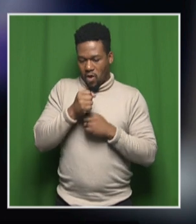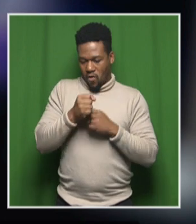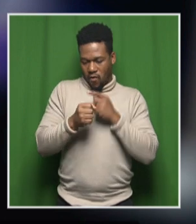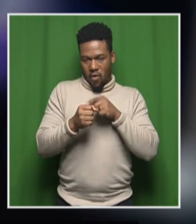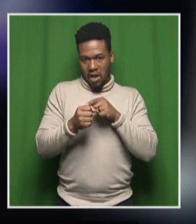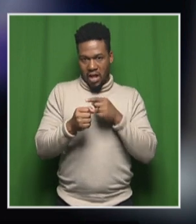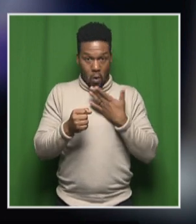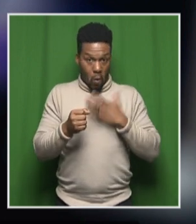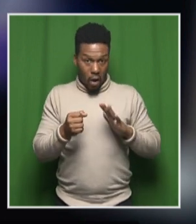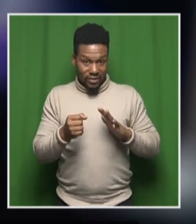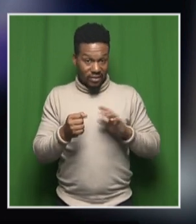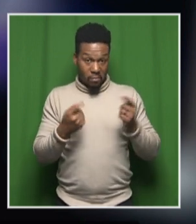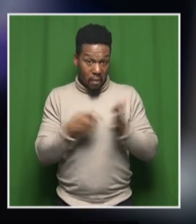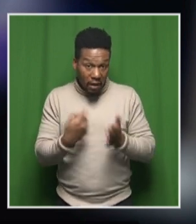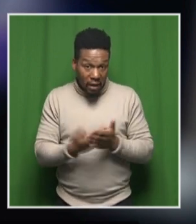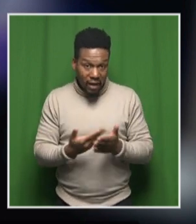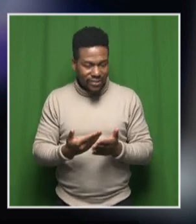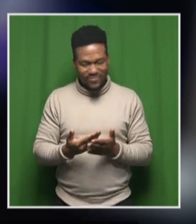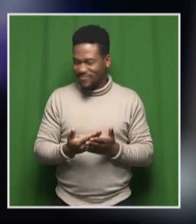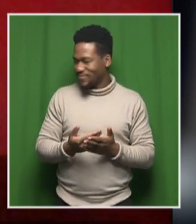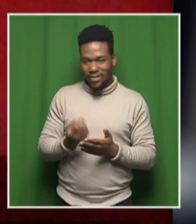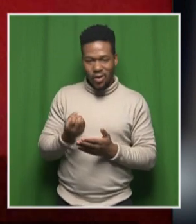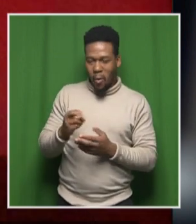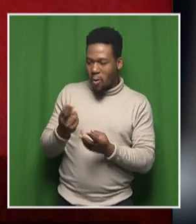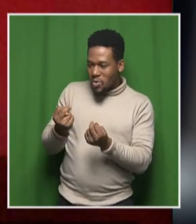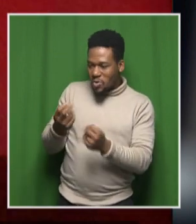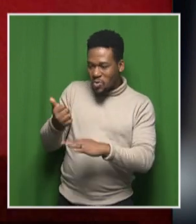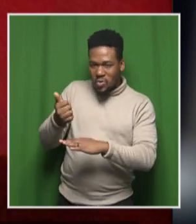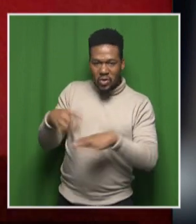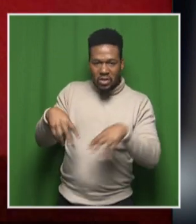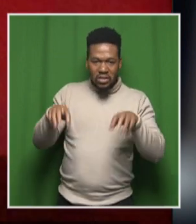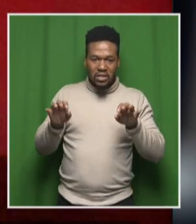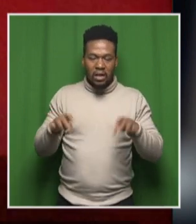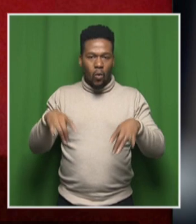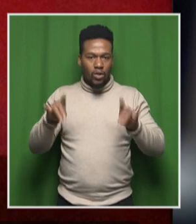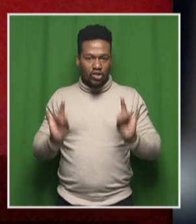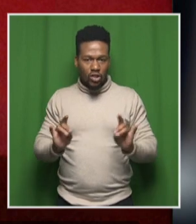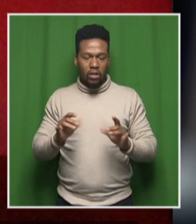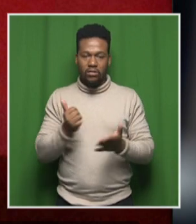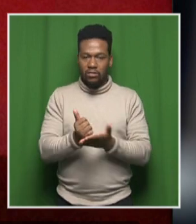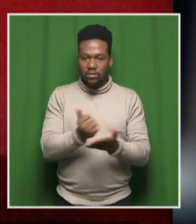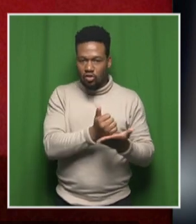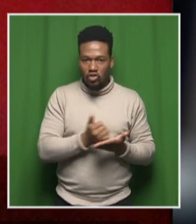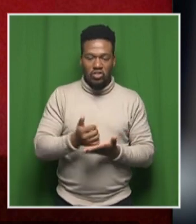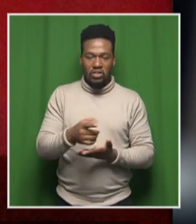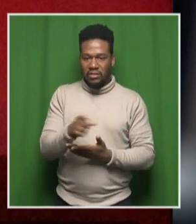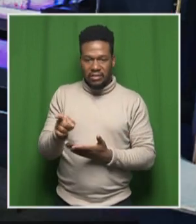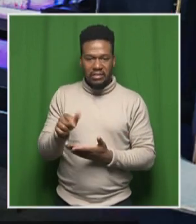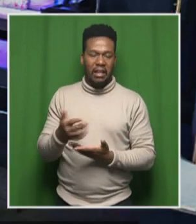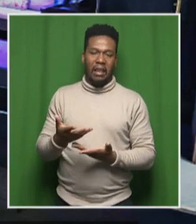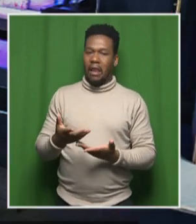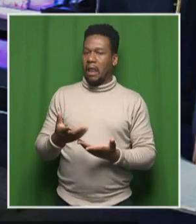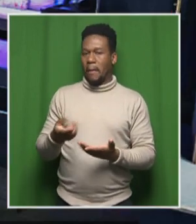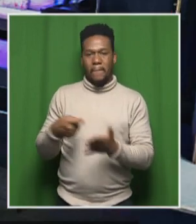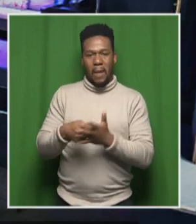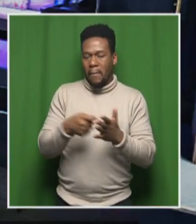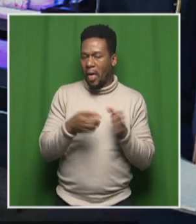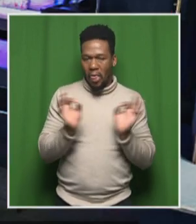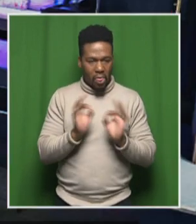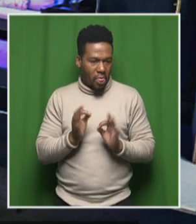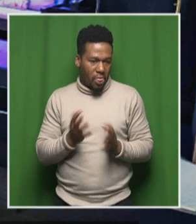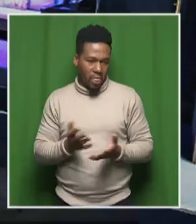have. It literally has covered, getting the building and the actual structure up in a safe manner